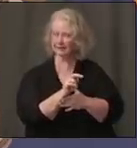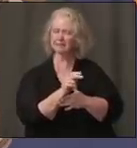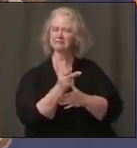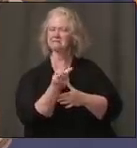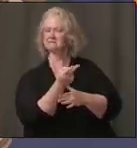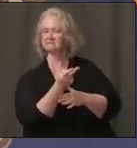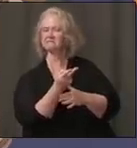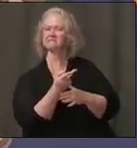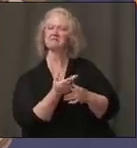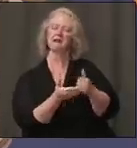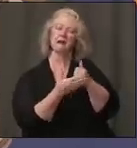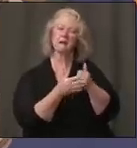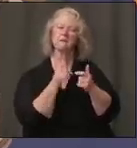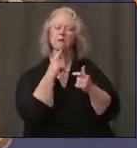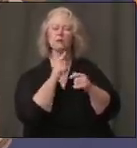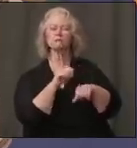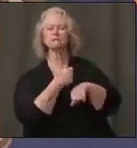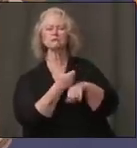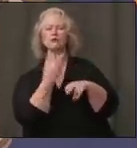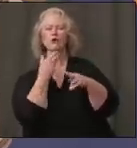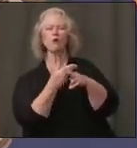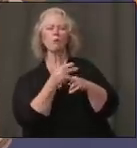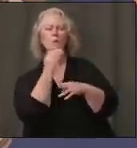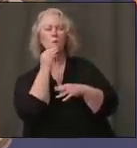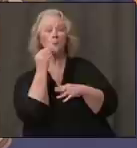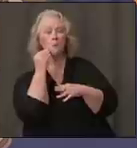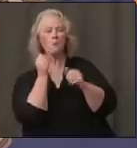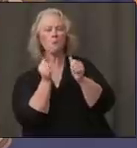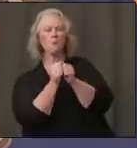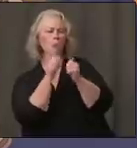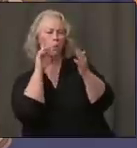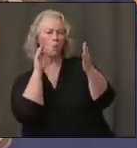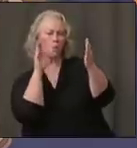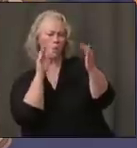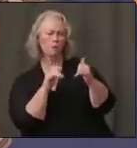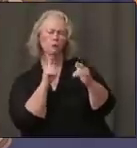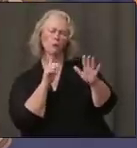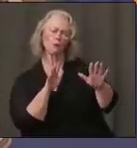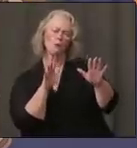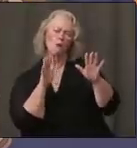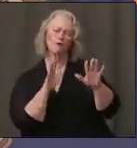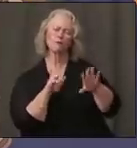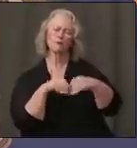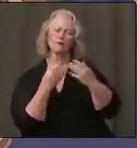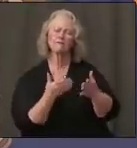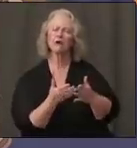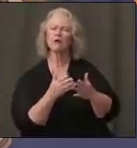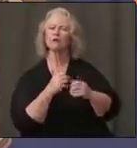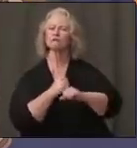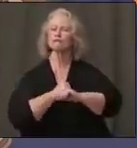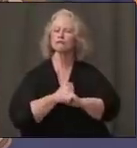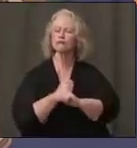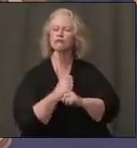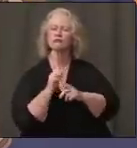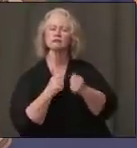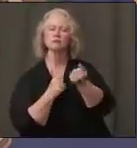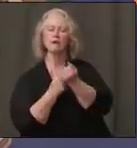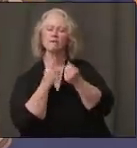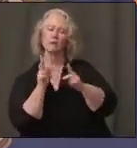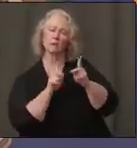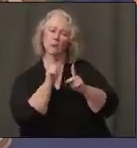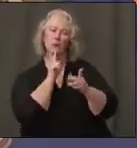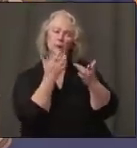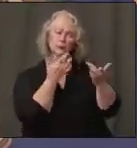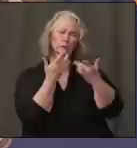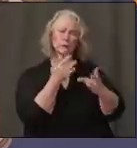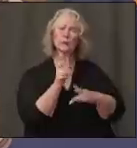lead Homes with Hope, an amazing organization that provides shelter and support for people in need. We have a lot of